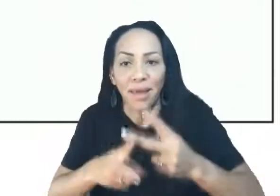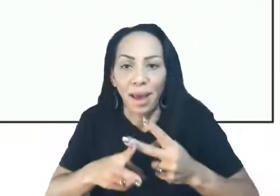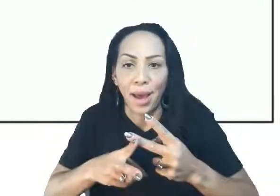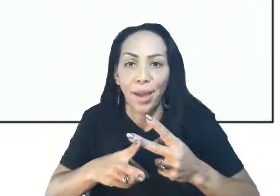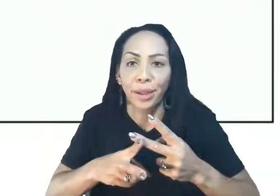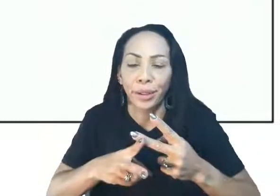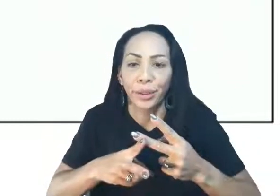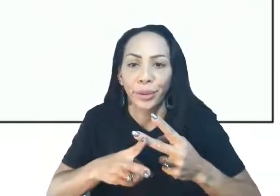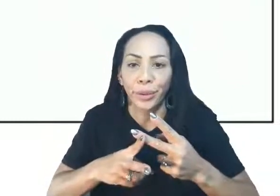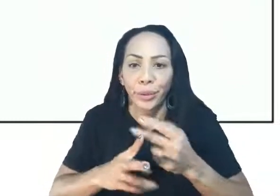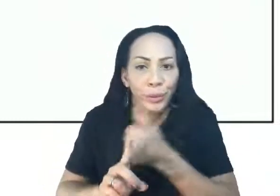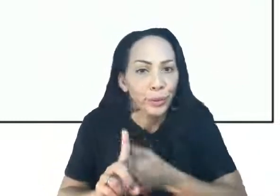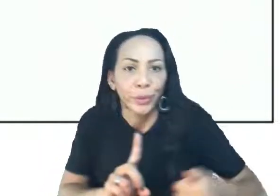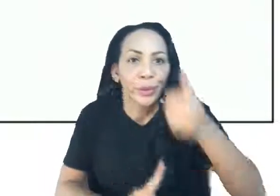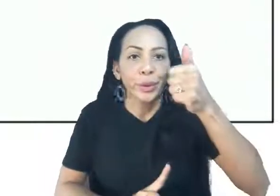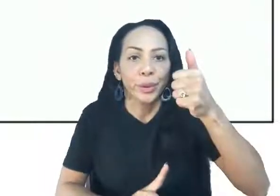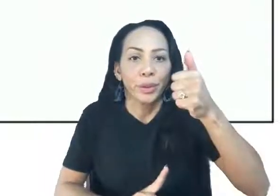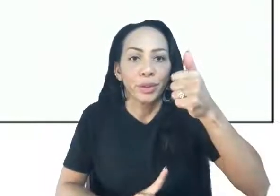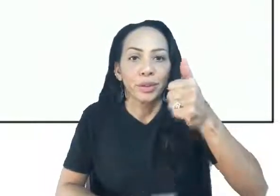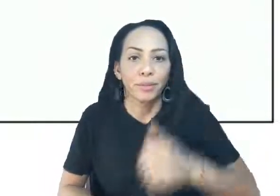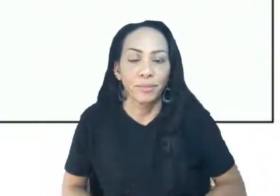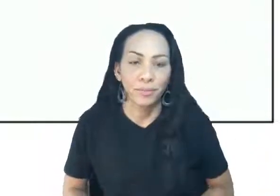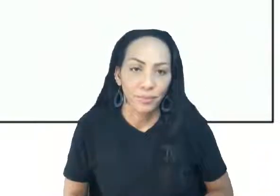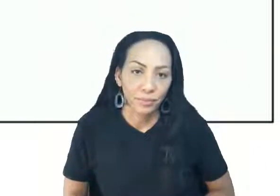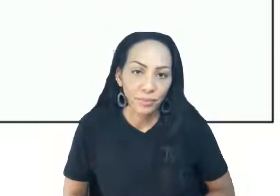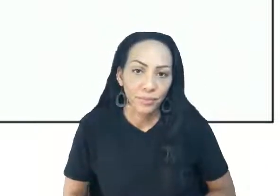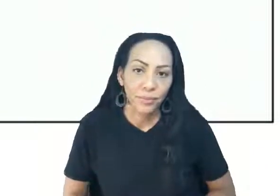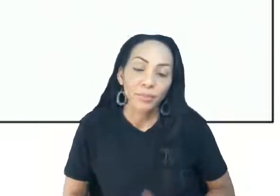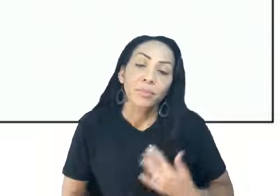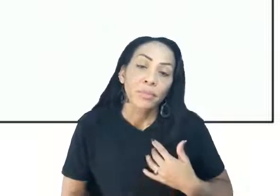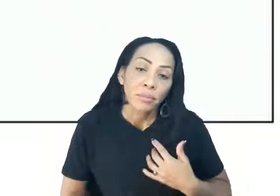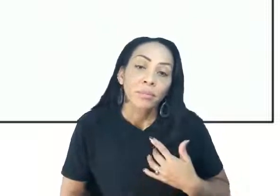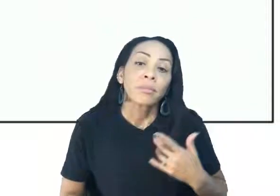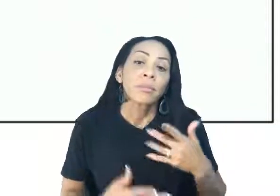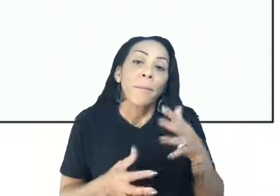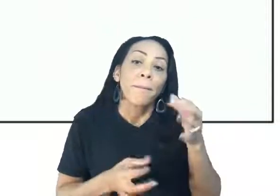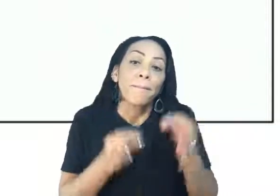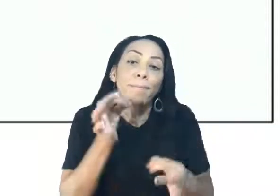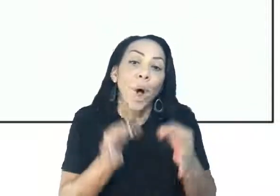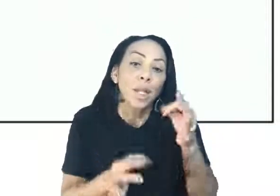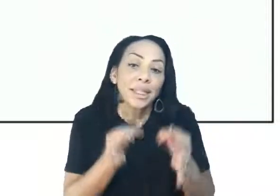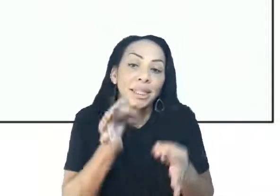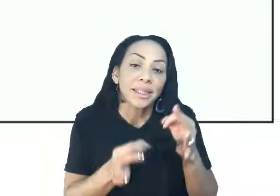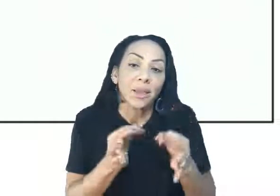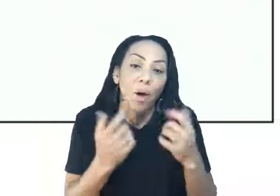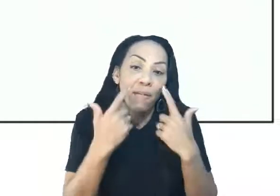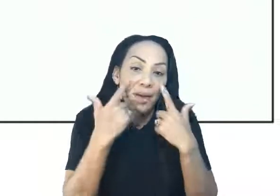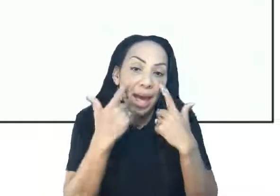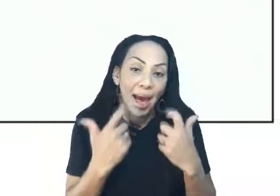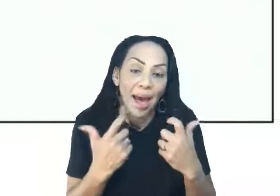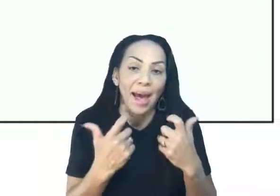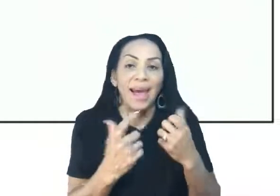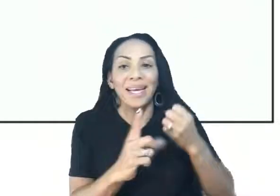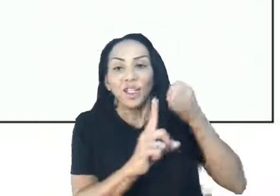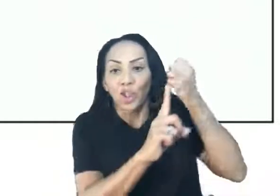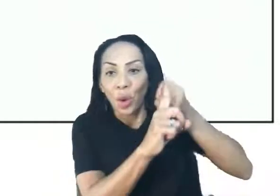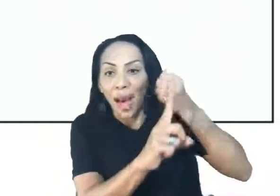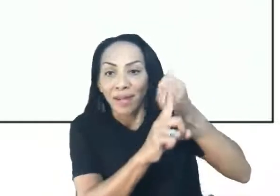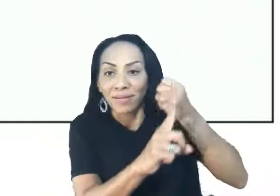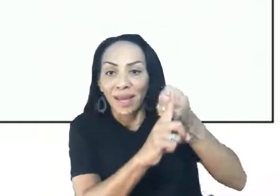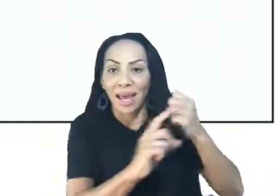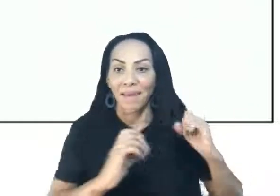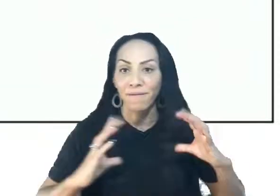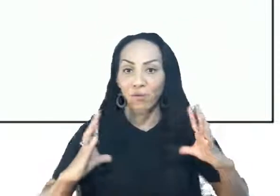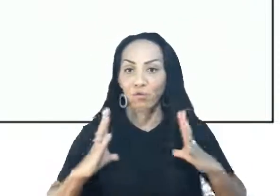So I suppose my own contribution to the politics of care has been to advocate for rest as a way to experience art and make